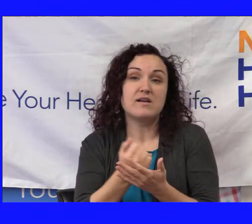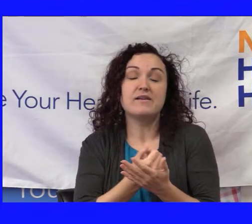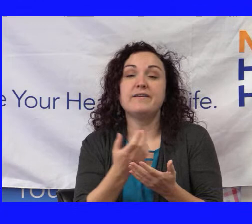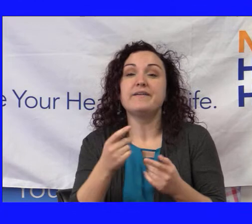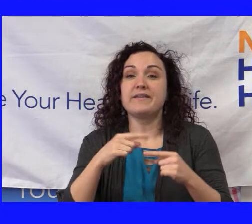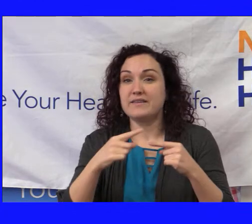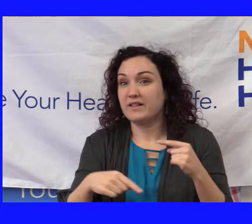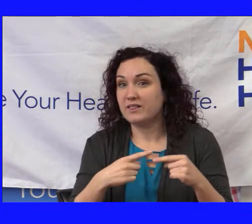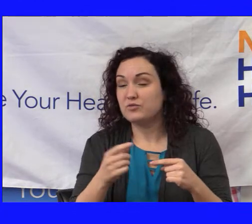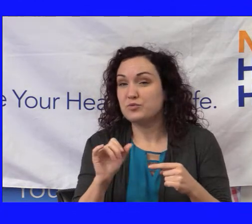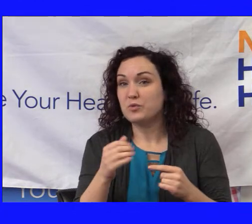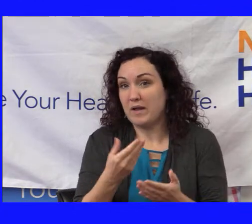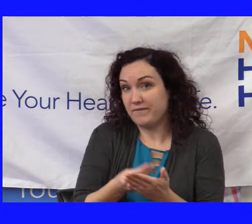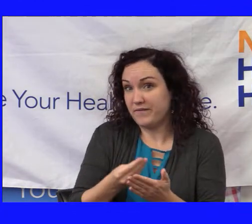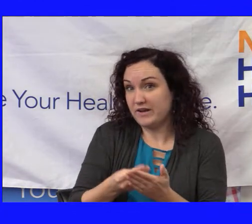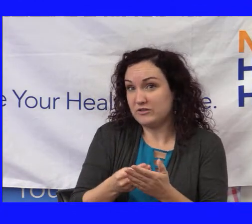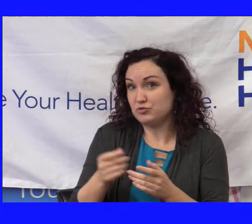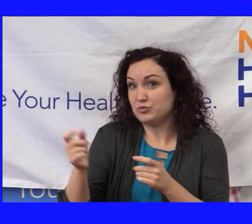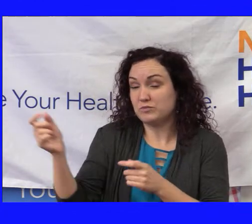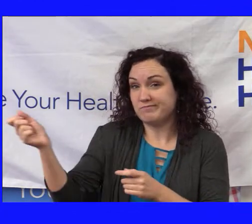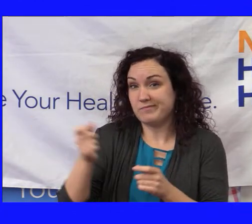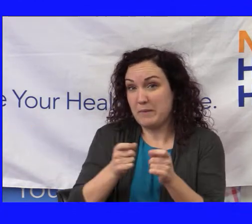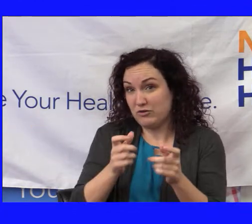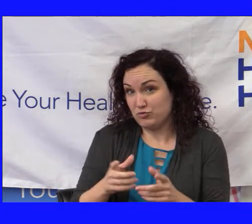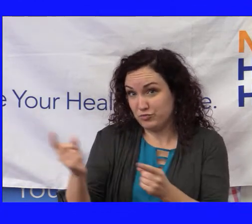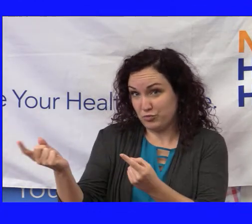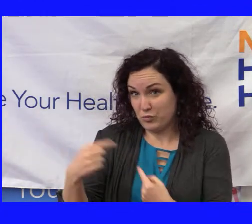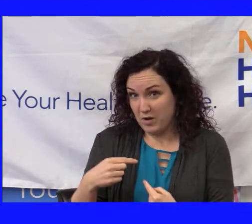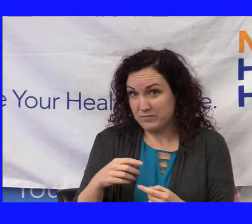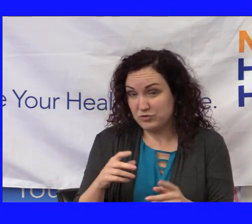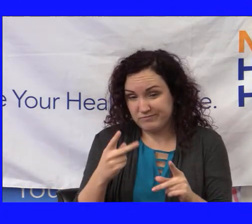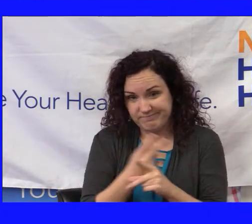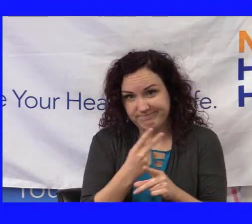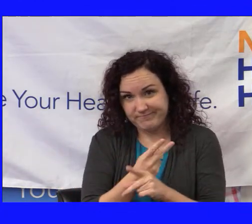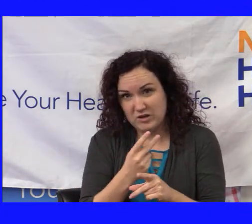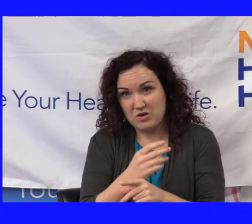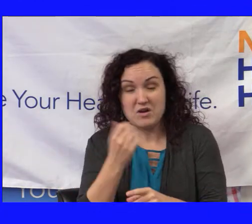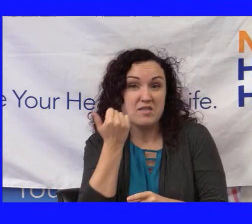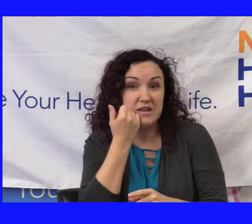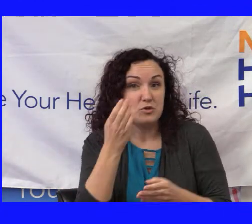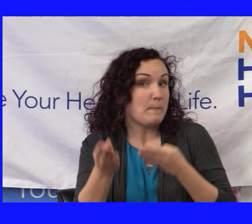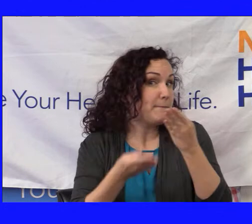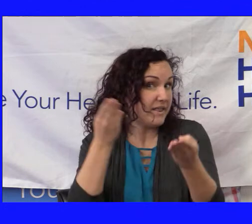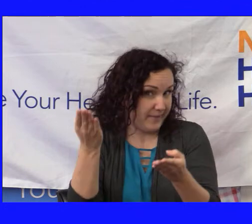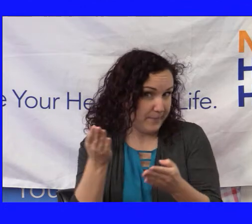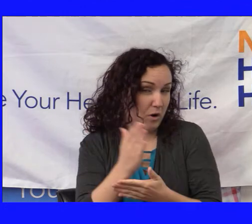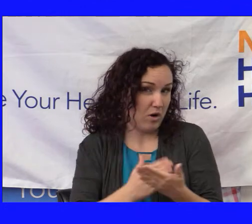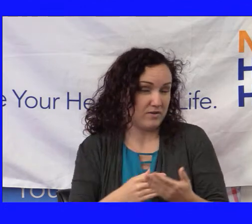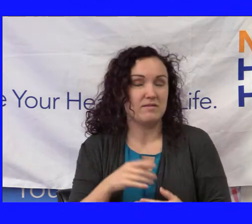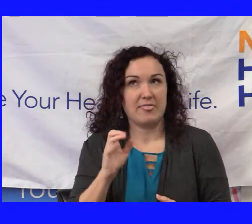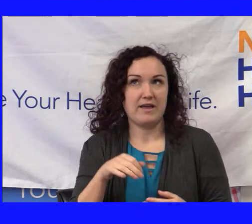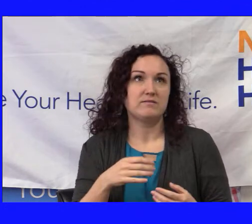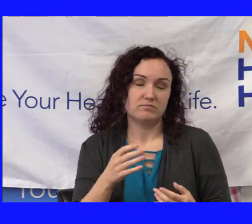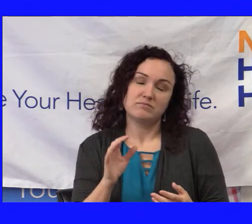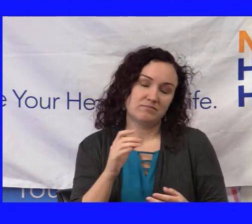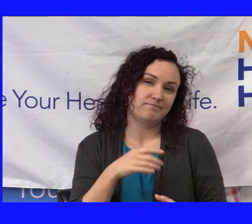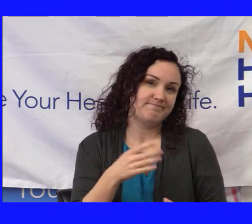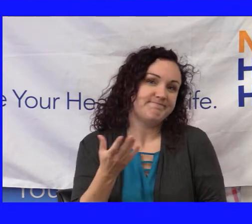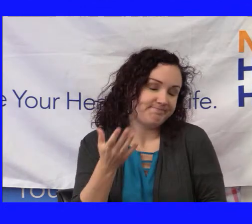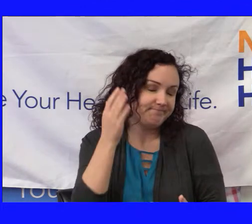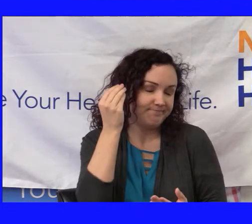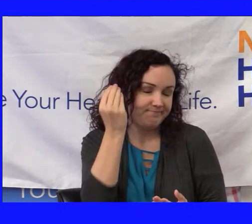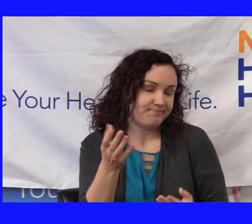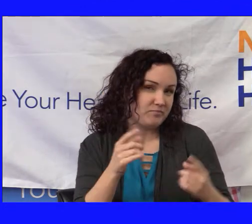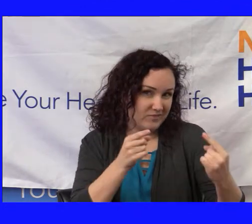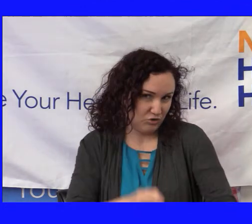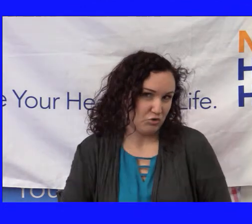we've gotten financial managers to work on the dental billing component, which has been a struggle here at H&H because